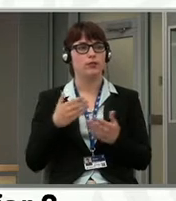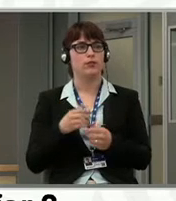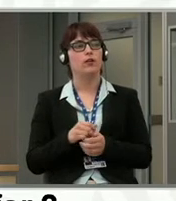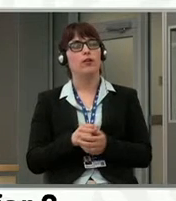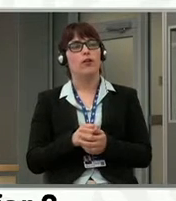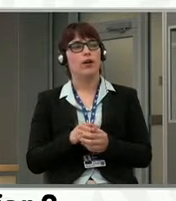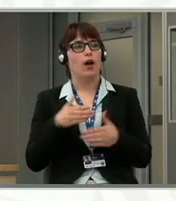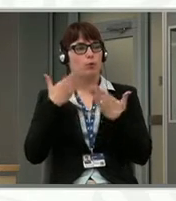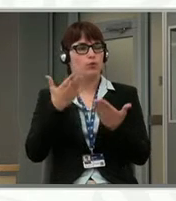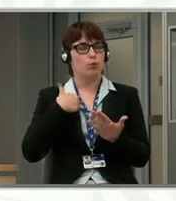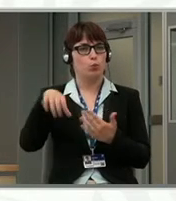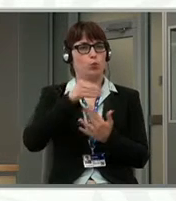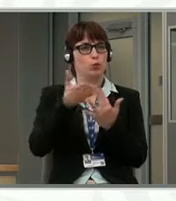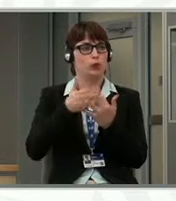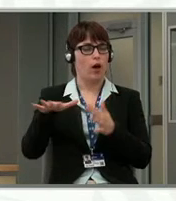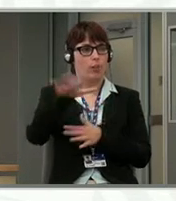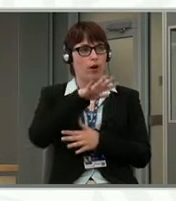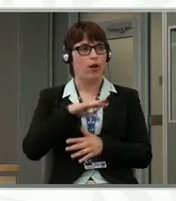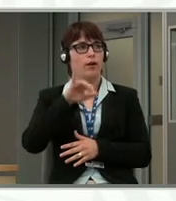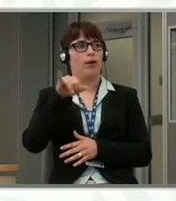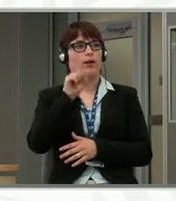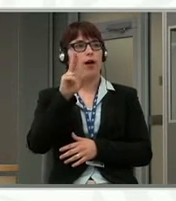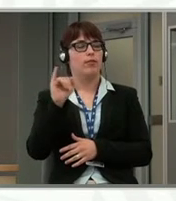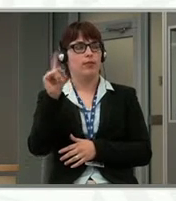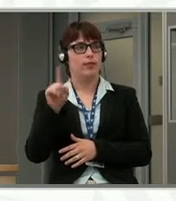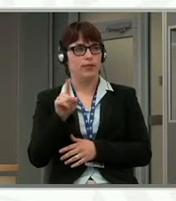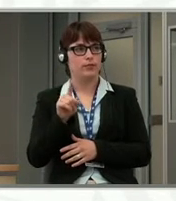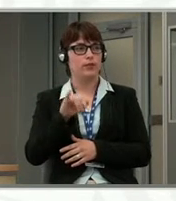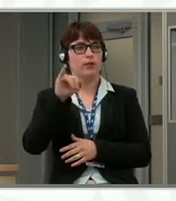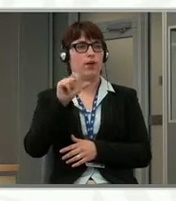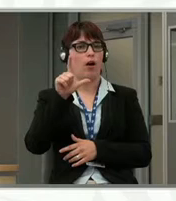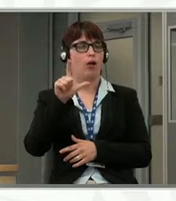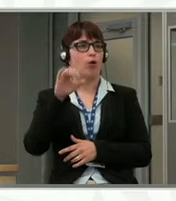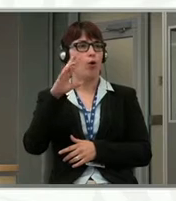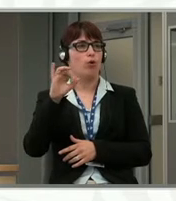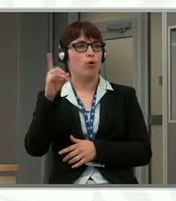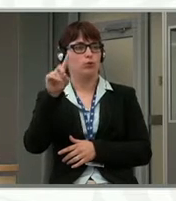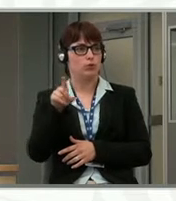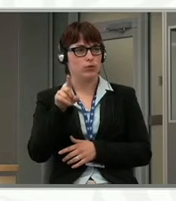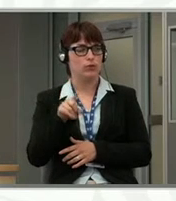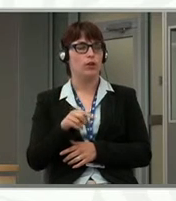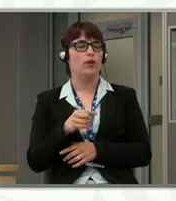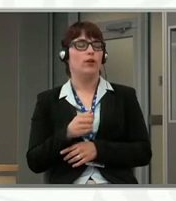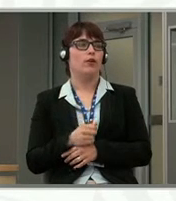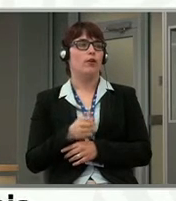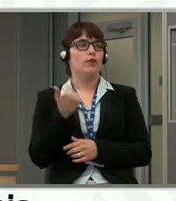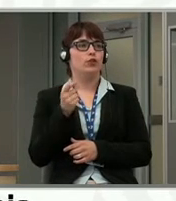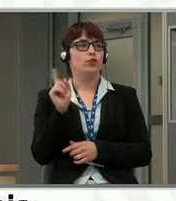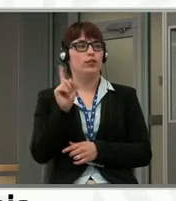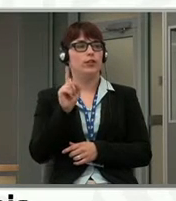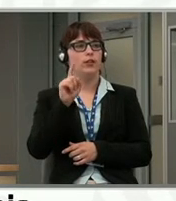And the last, but not the least, is Jānis Jaluros,